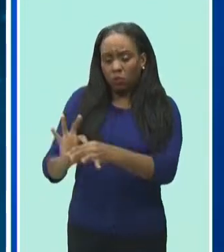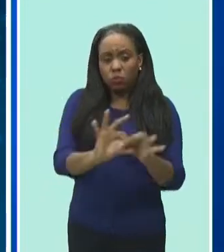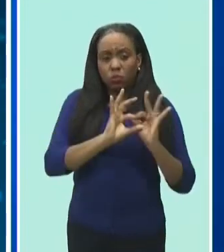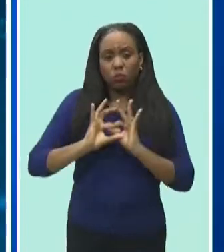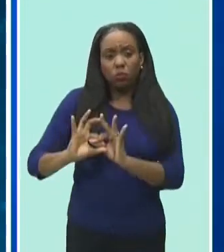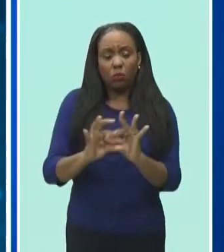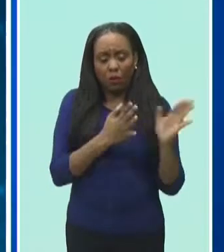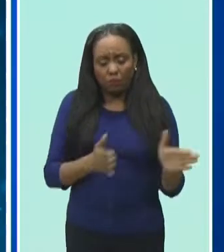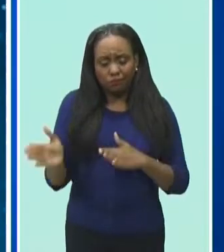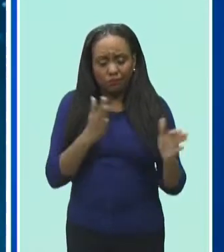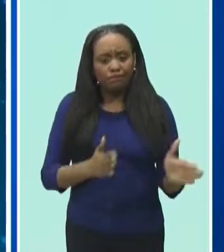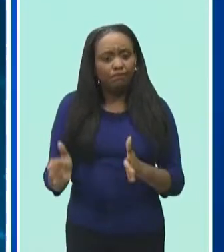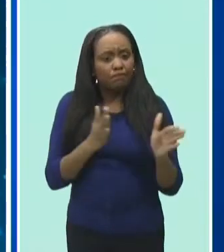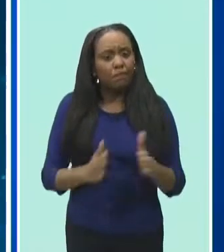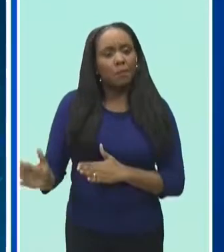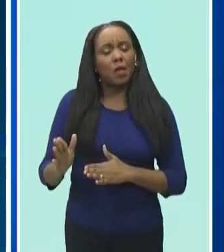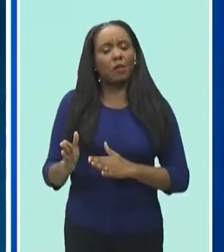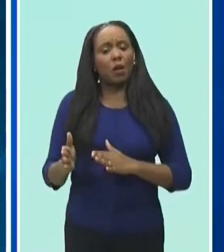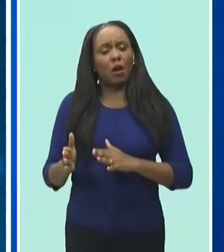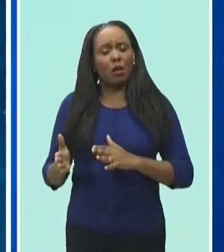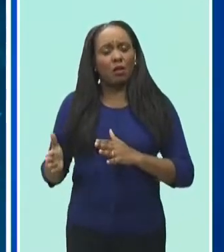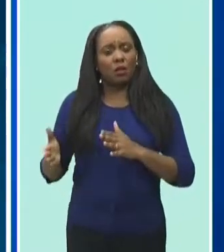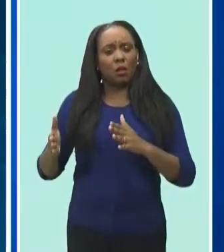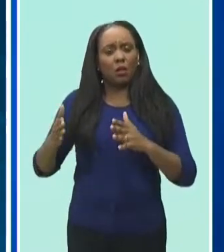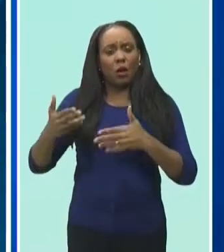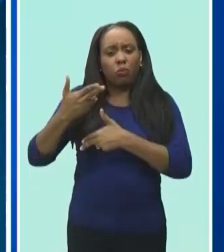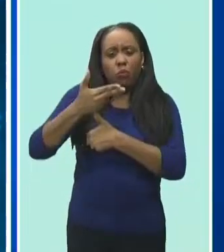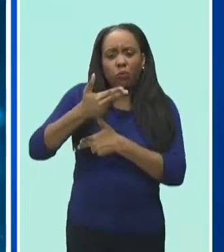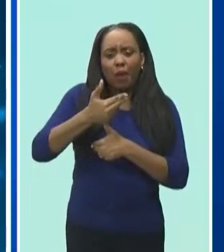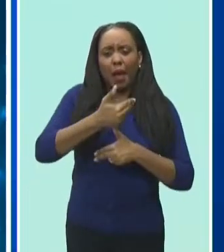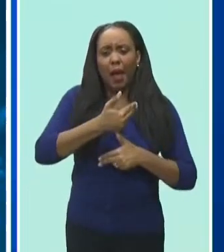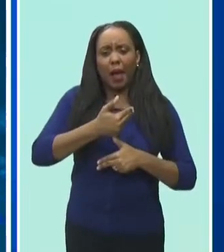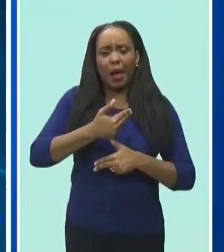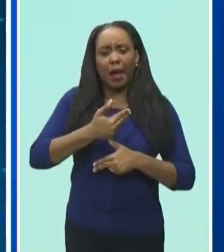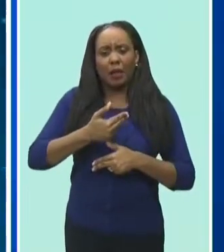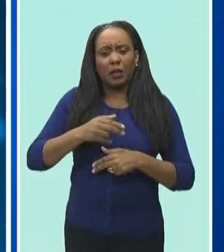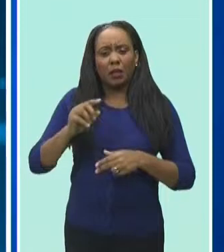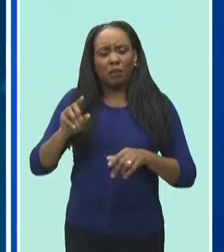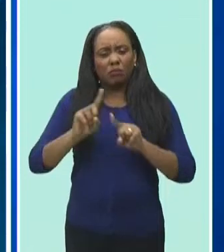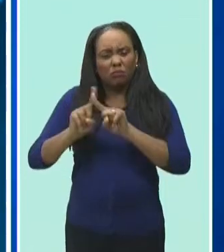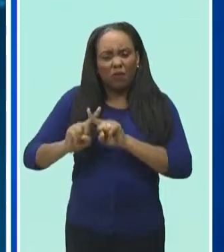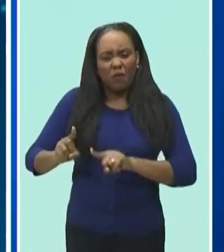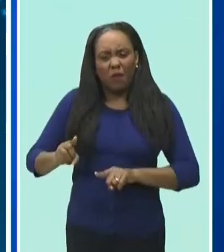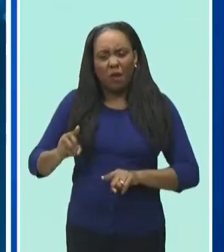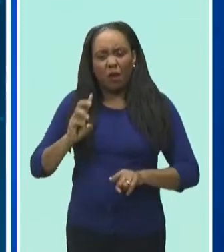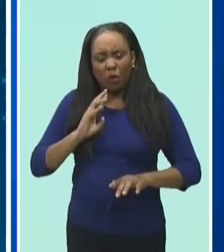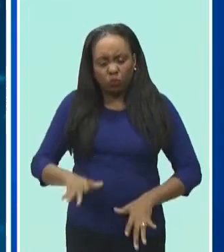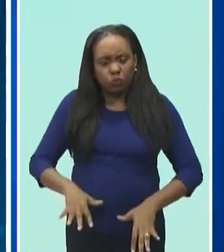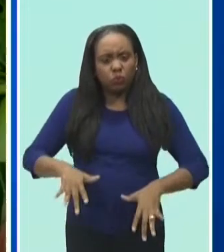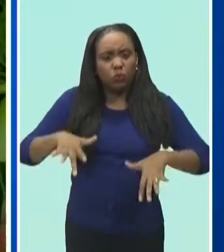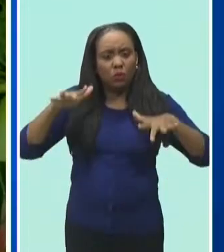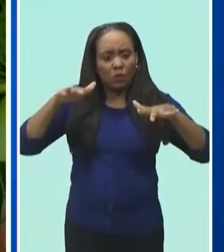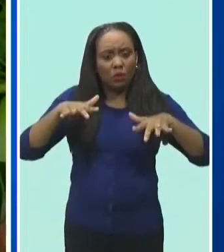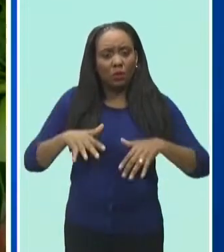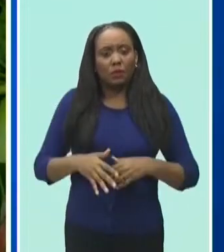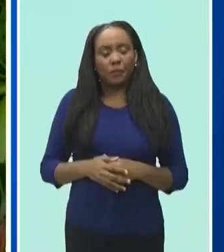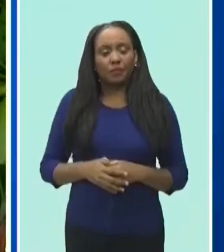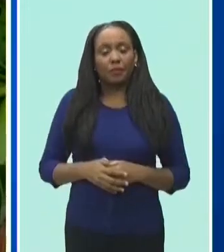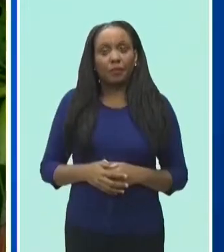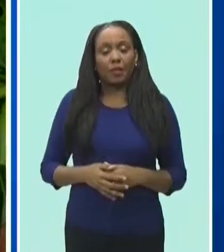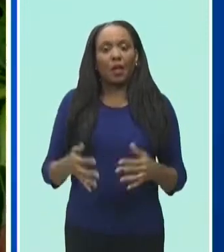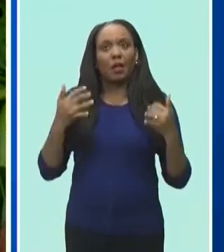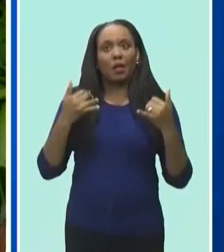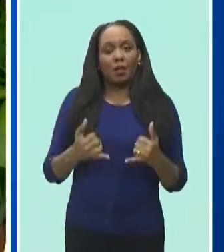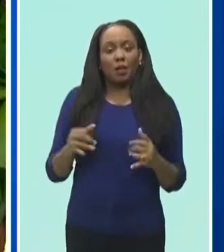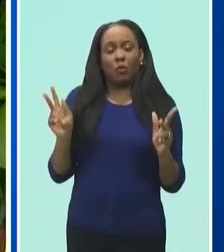disaster preparedness, recovery and resilience building, and public financial management practices. Now, the delegates